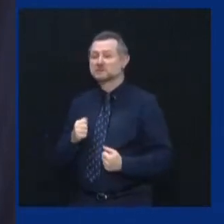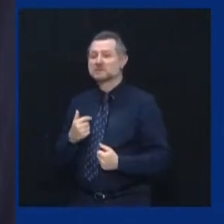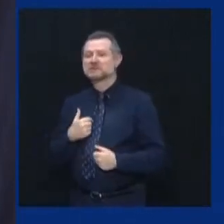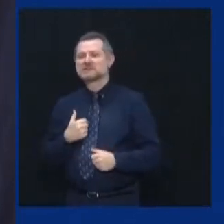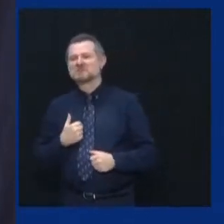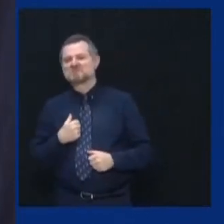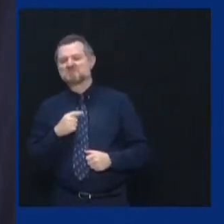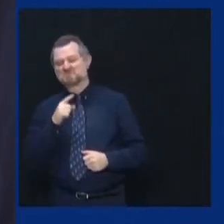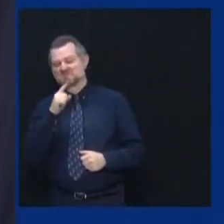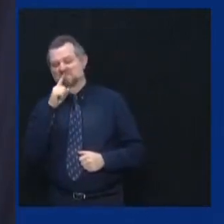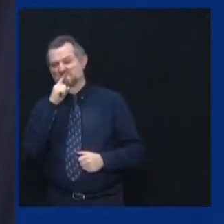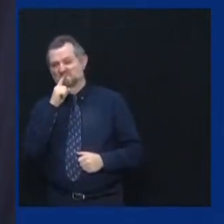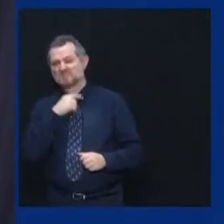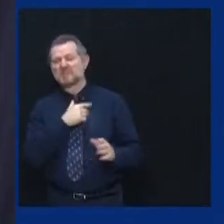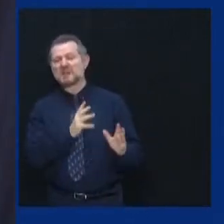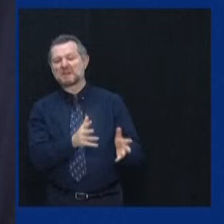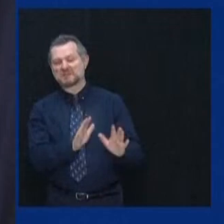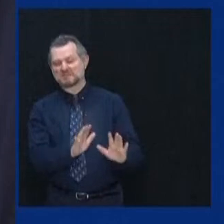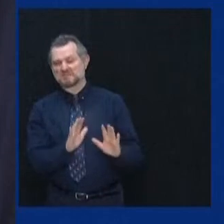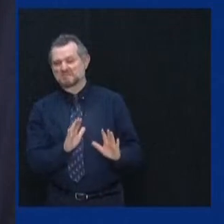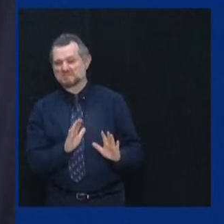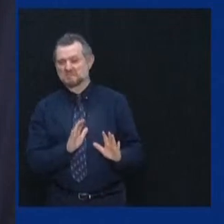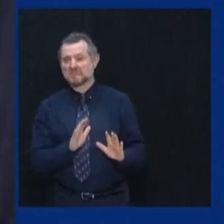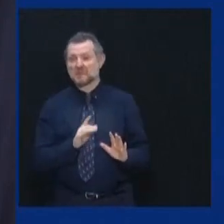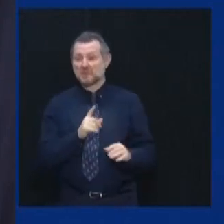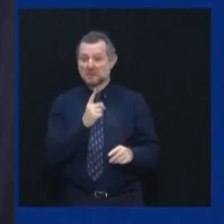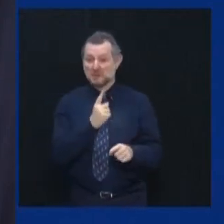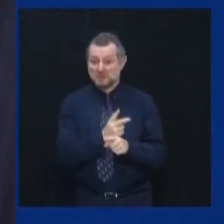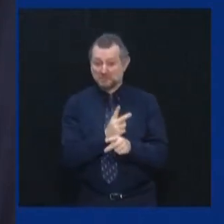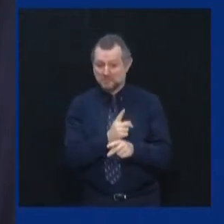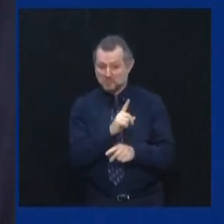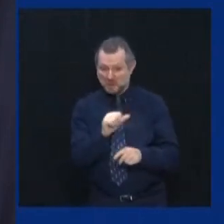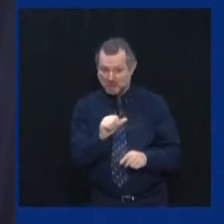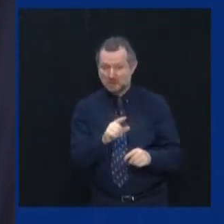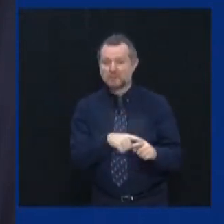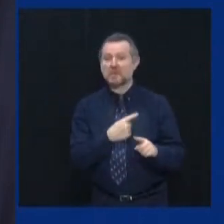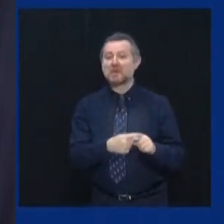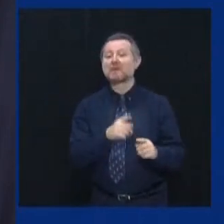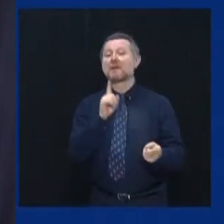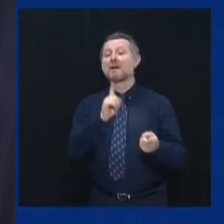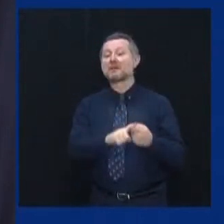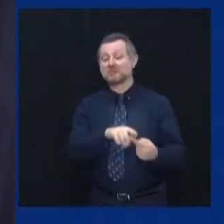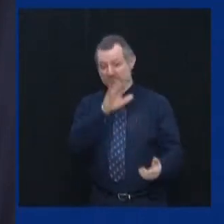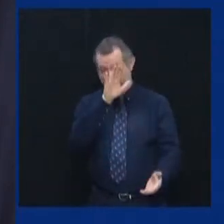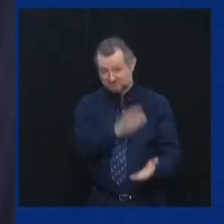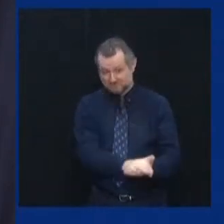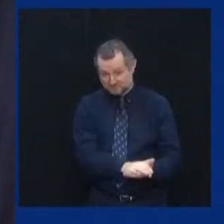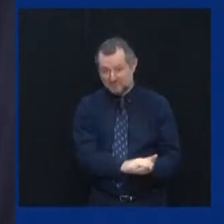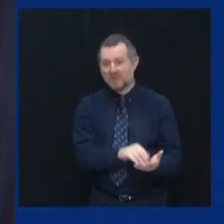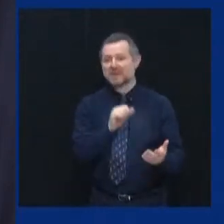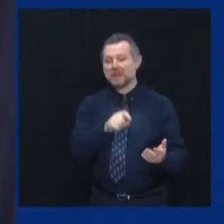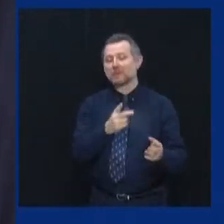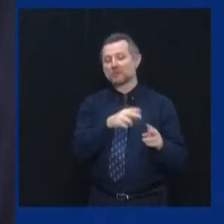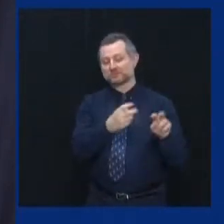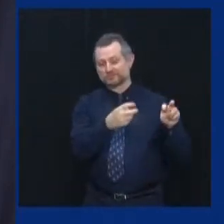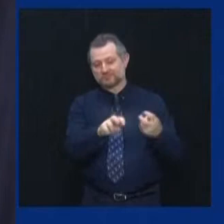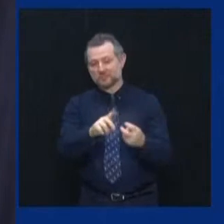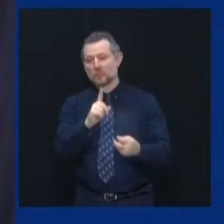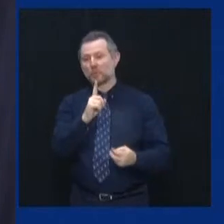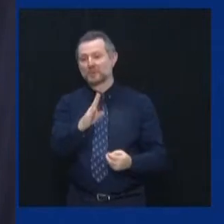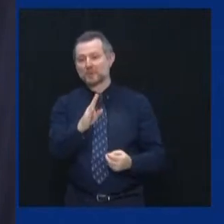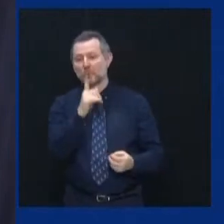Hospital, prioritize 1A, stay open longer. You can give it to 1B, but the